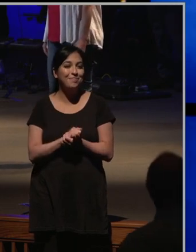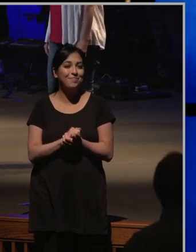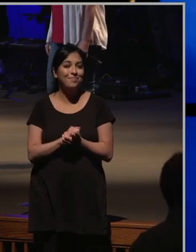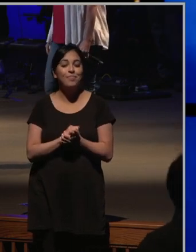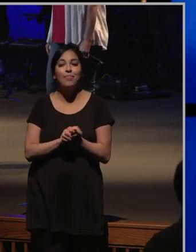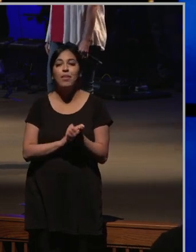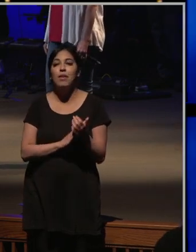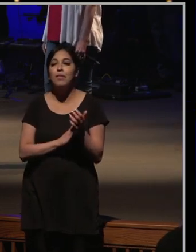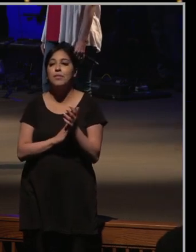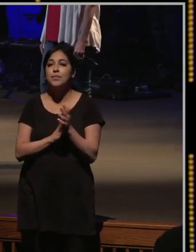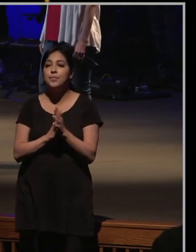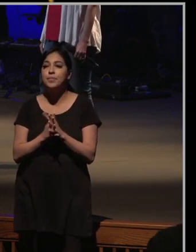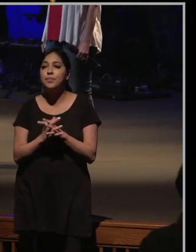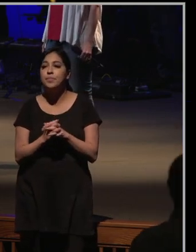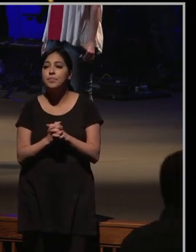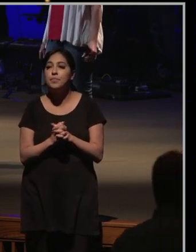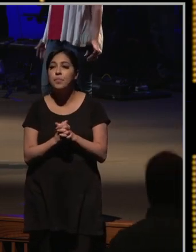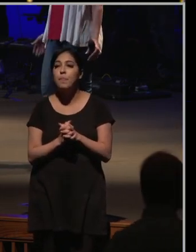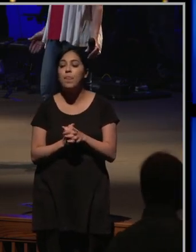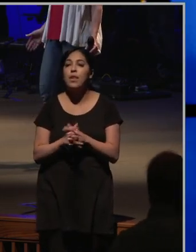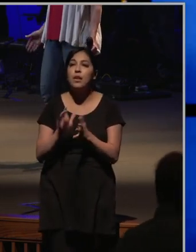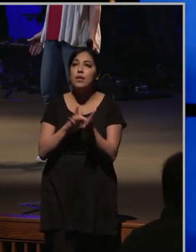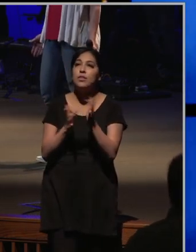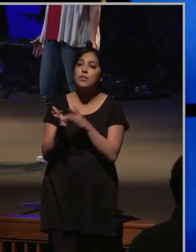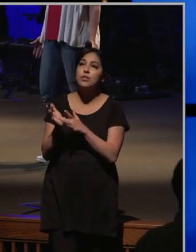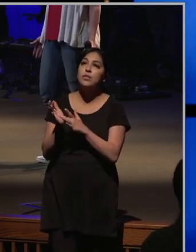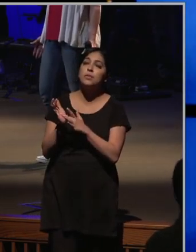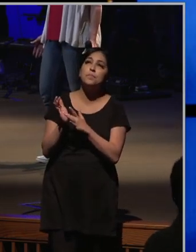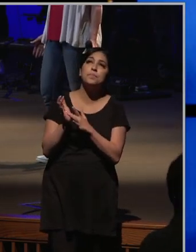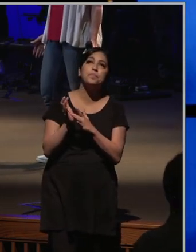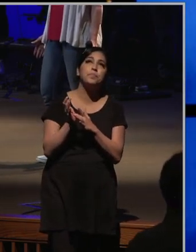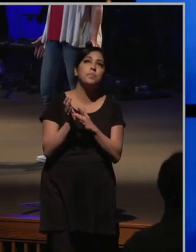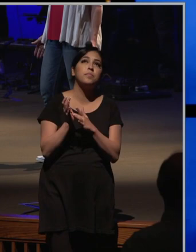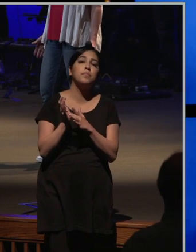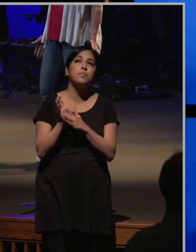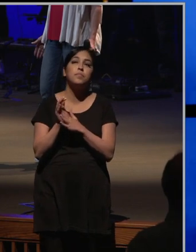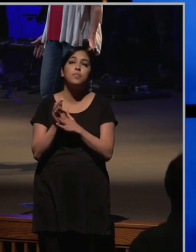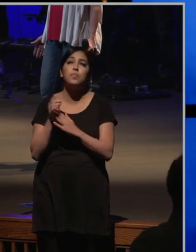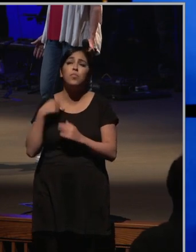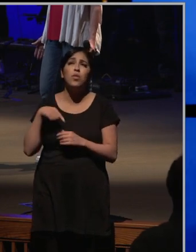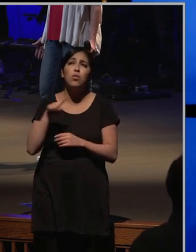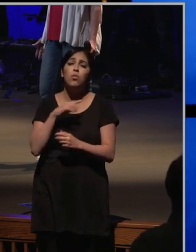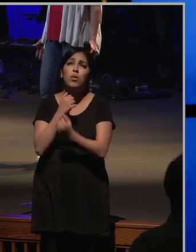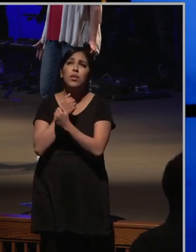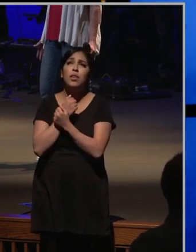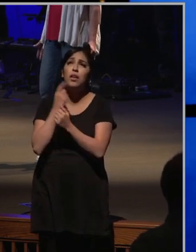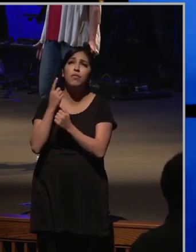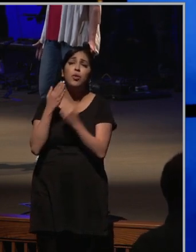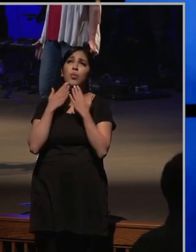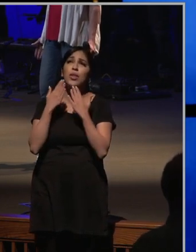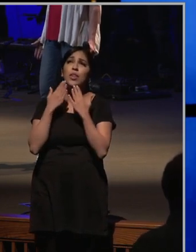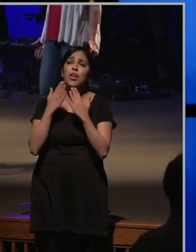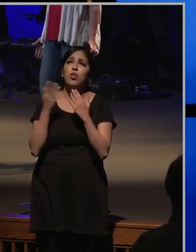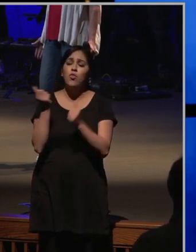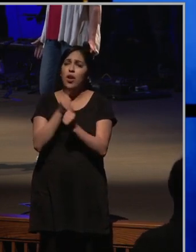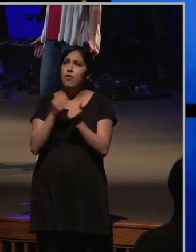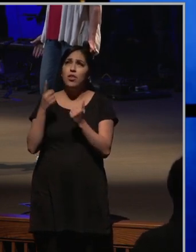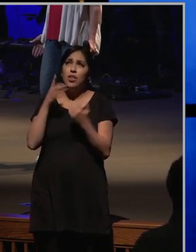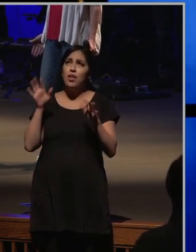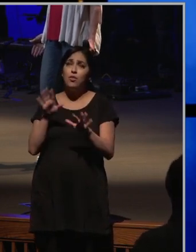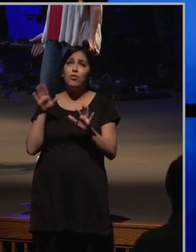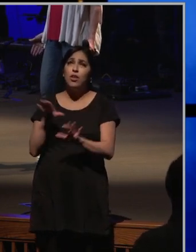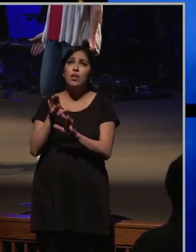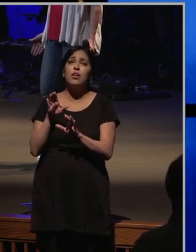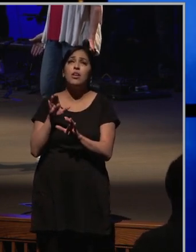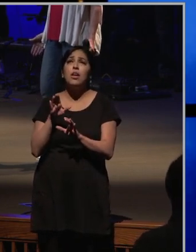together. Dear Jesus, we love you and we thank you for all that you've done.